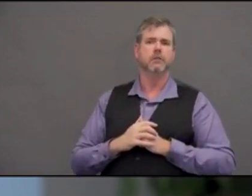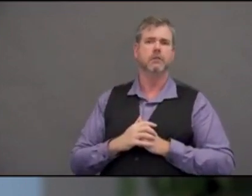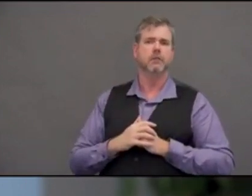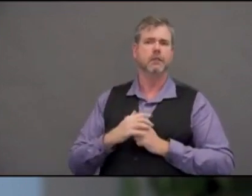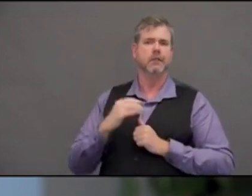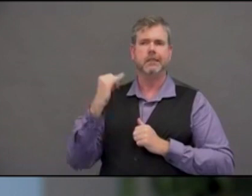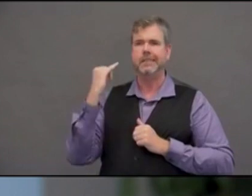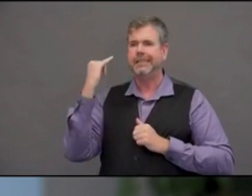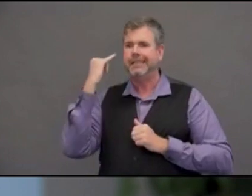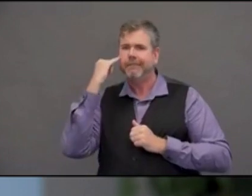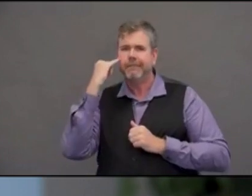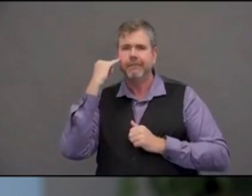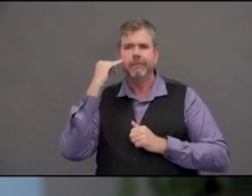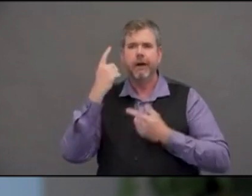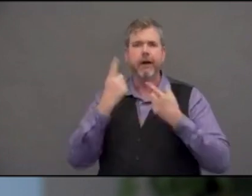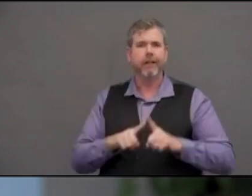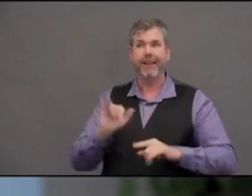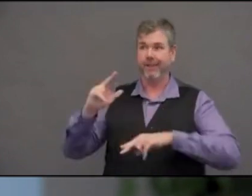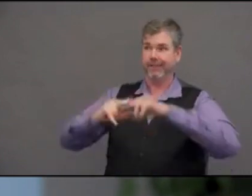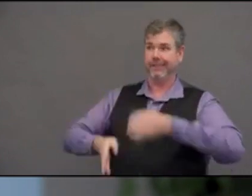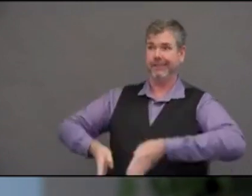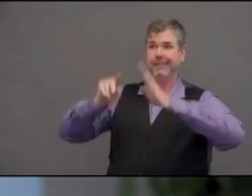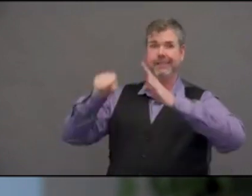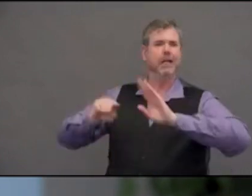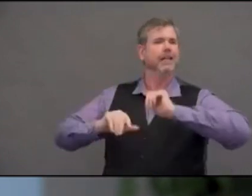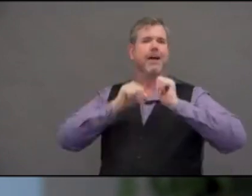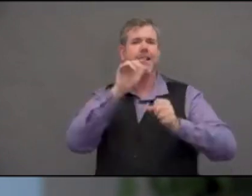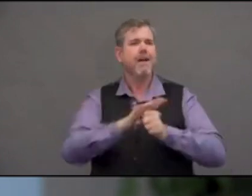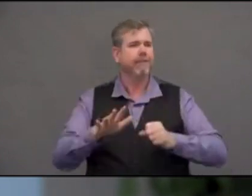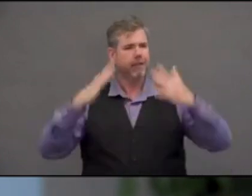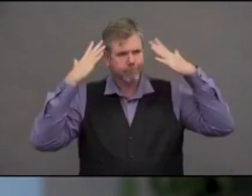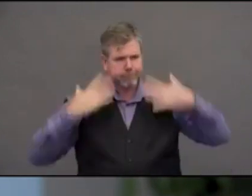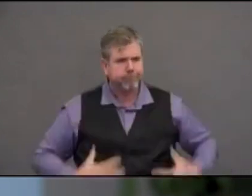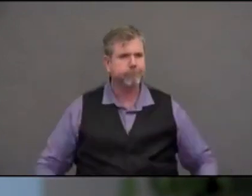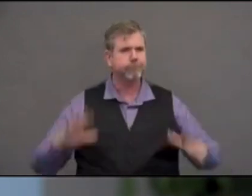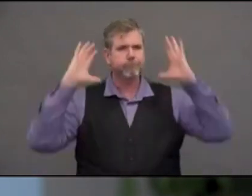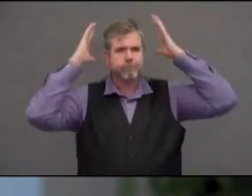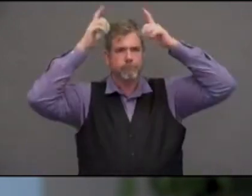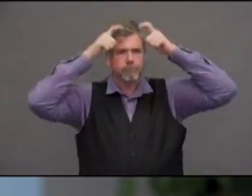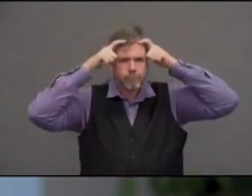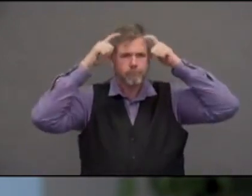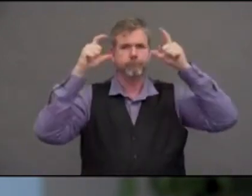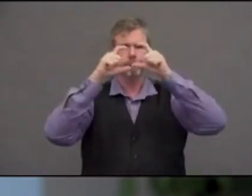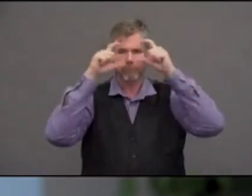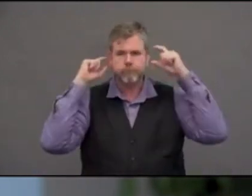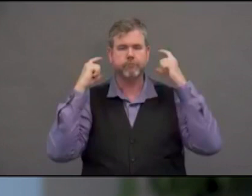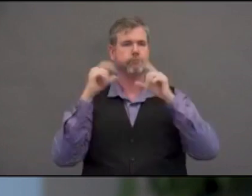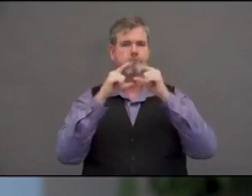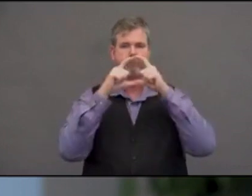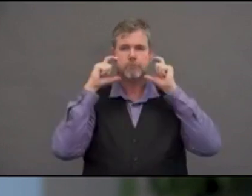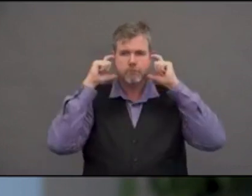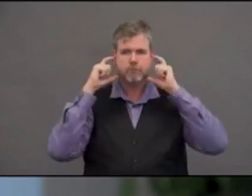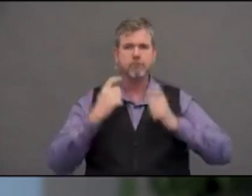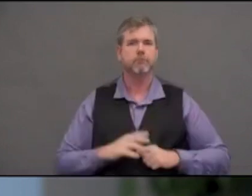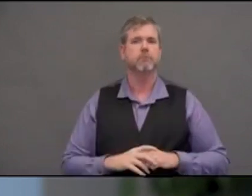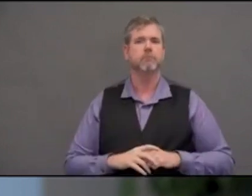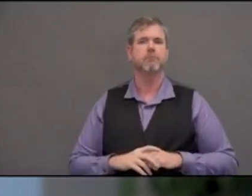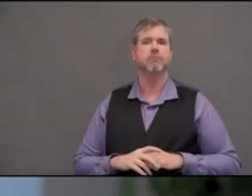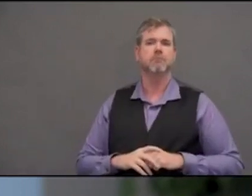protective equipment for the staff. We can supplement